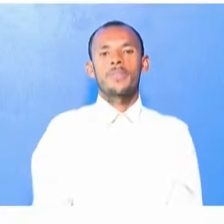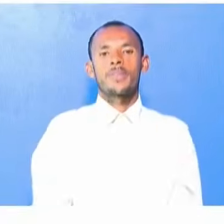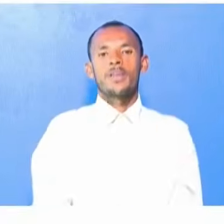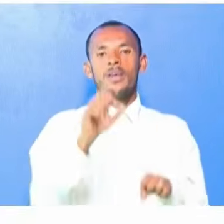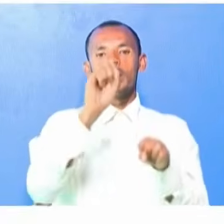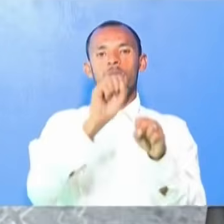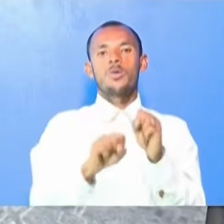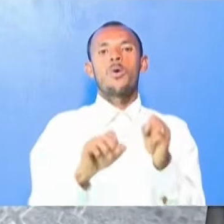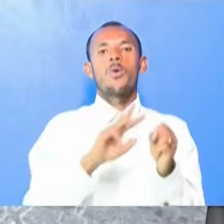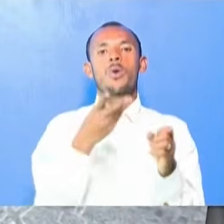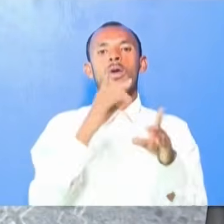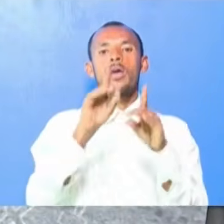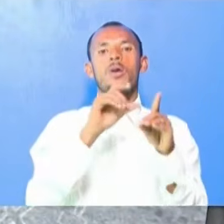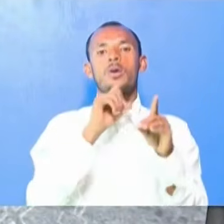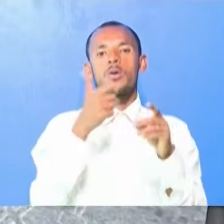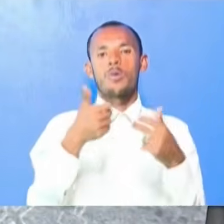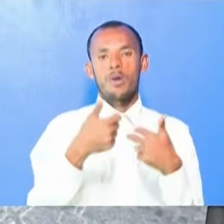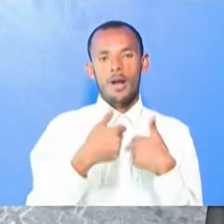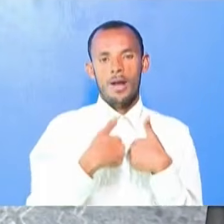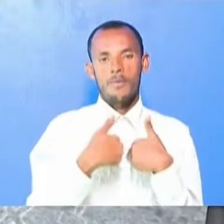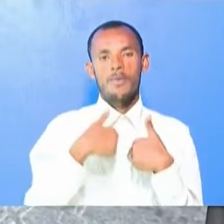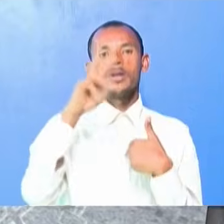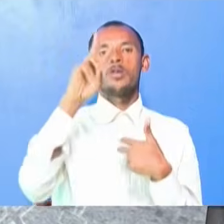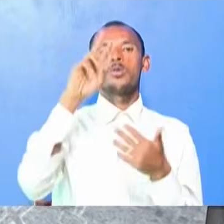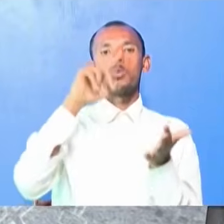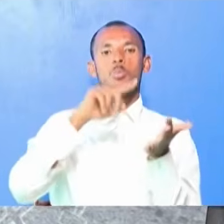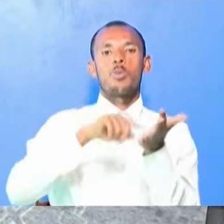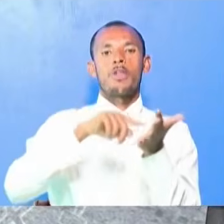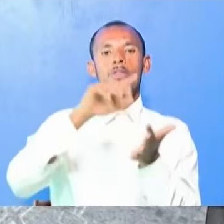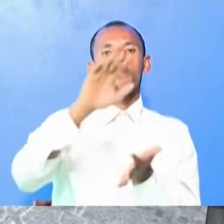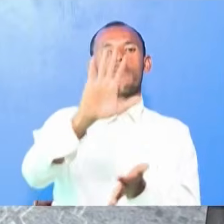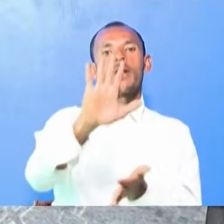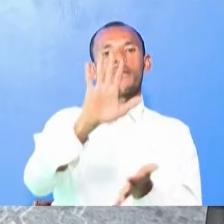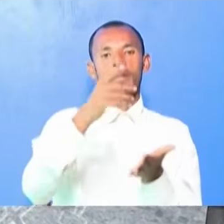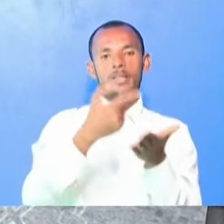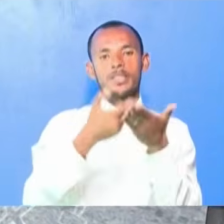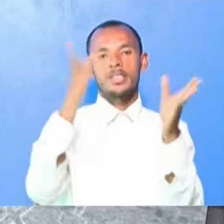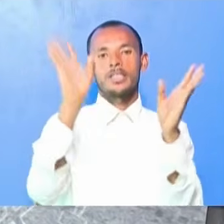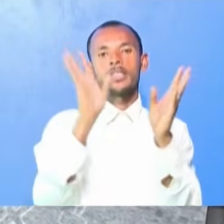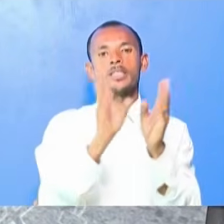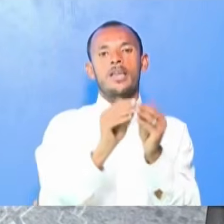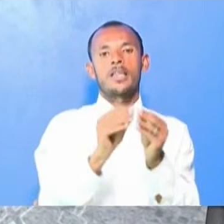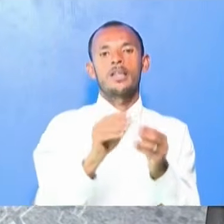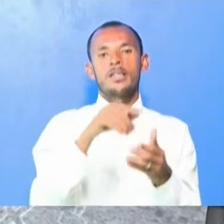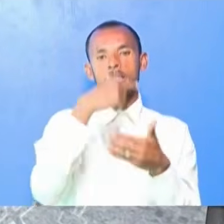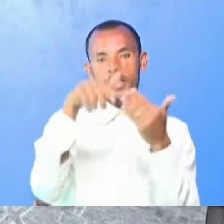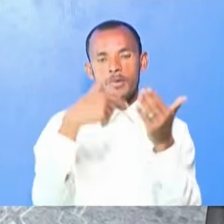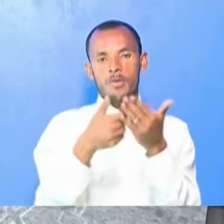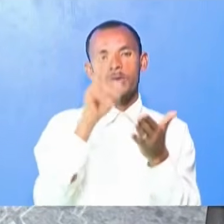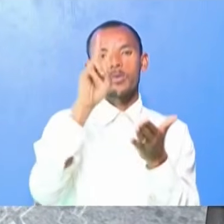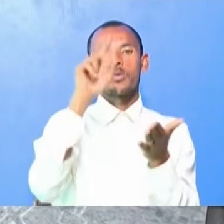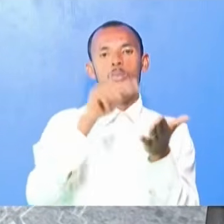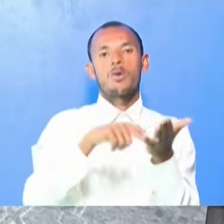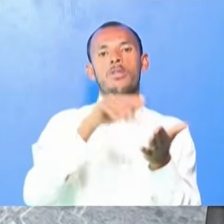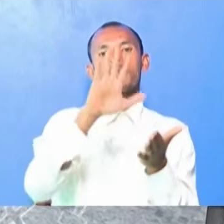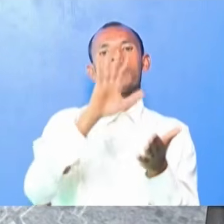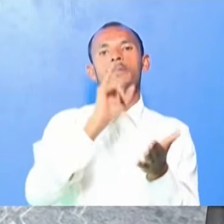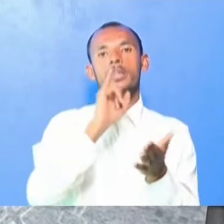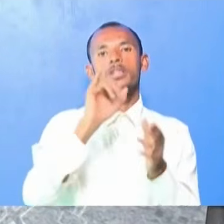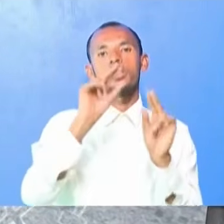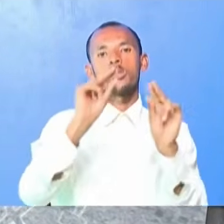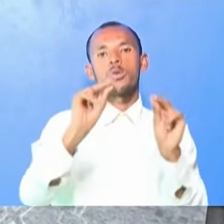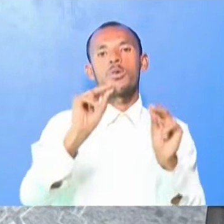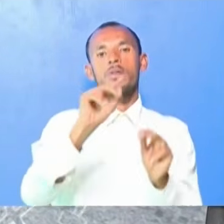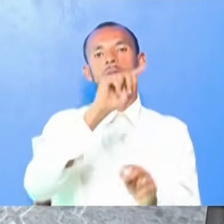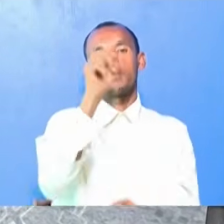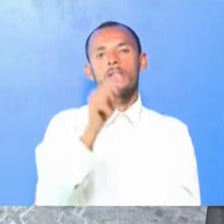So we don't have 2.5 in these sets. Therefore, 2.5 is not an integer. Here